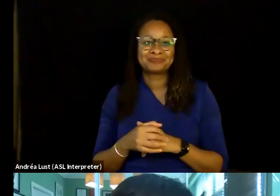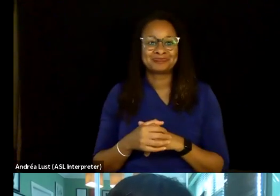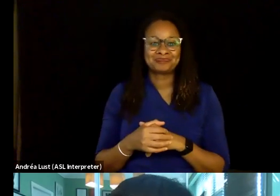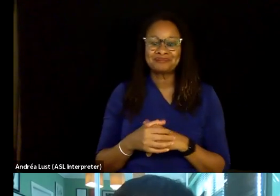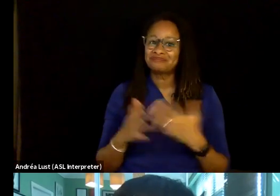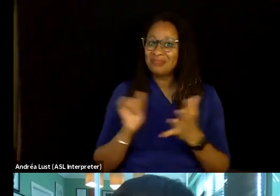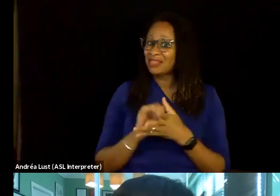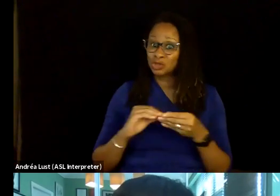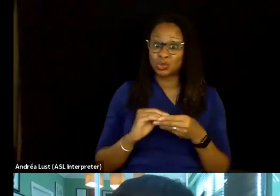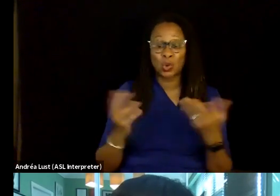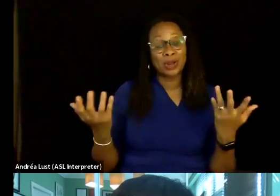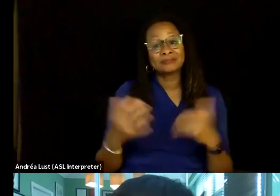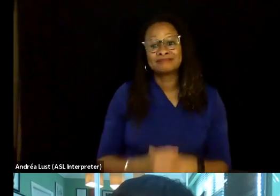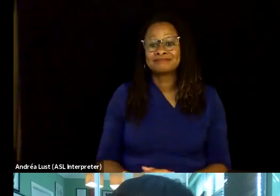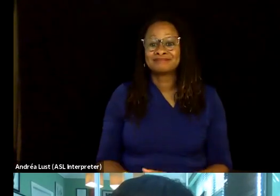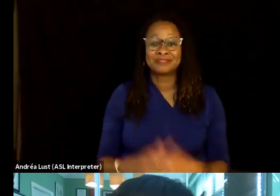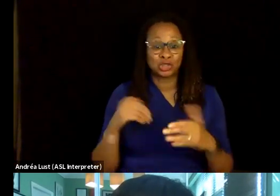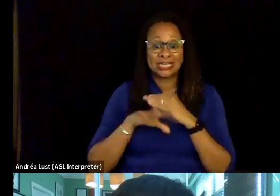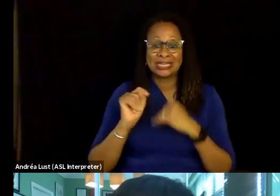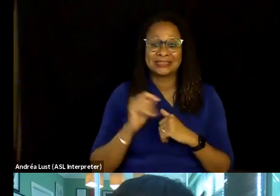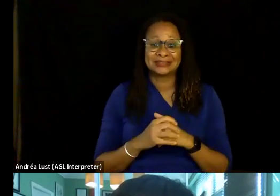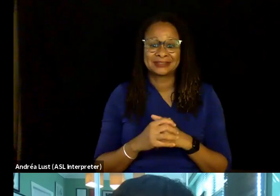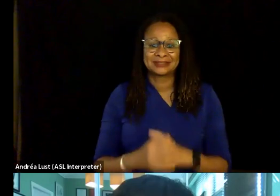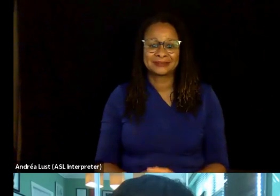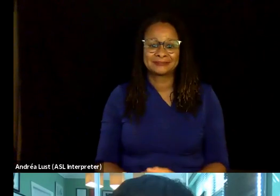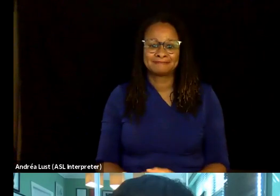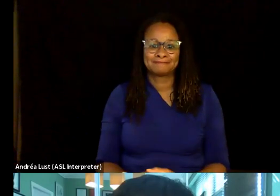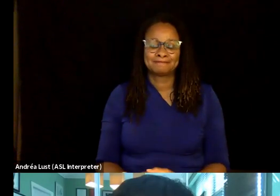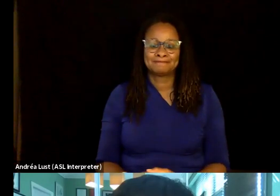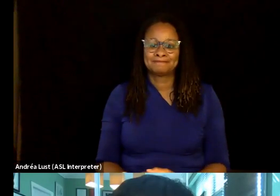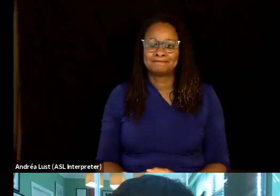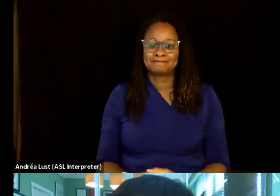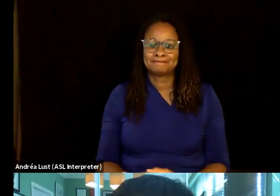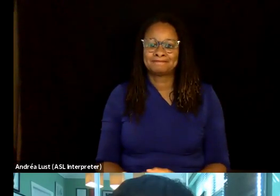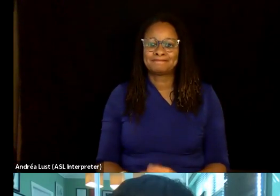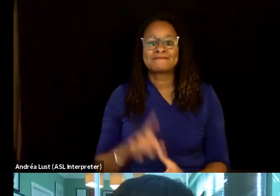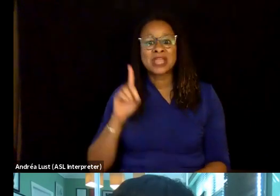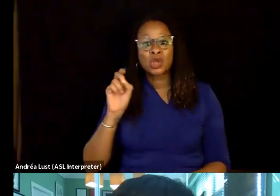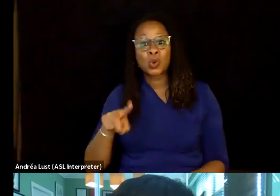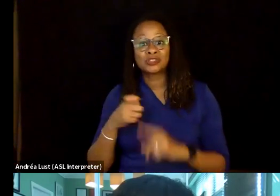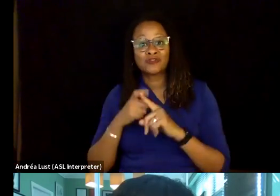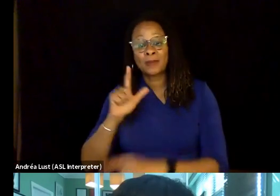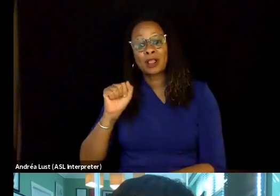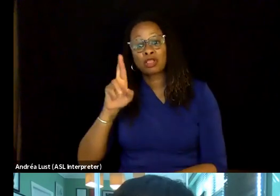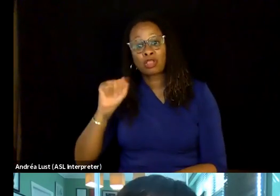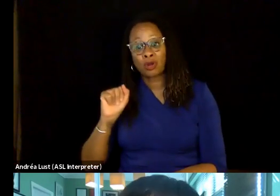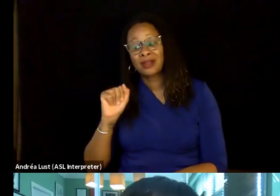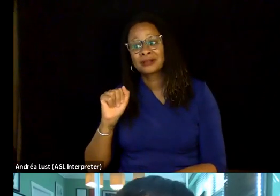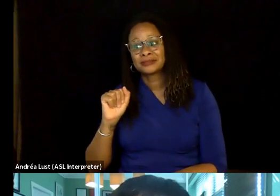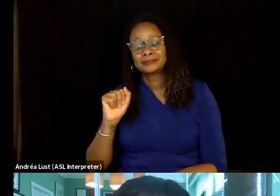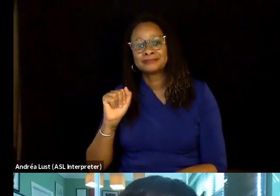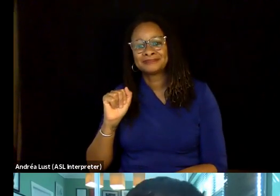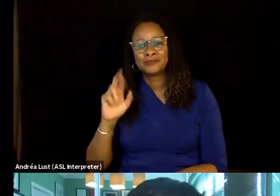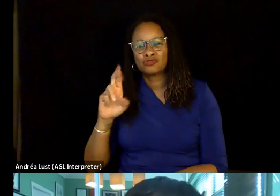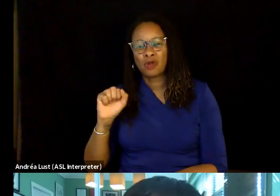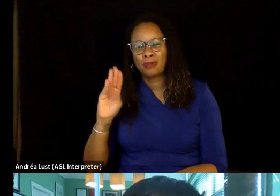that's a story. You can't, you're in it. Thank you. We have a question from Laura Robichek, and